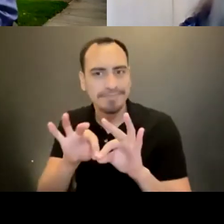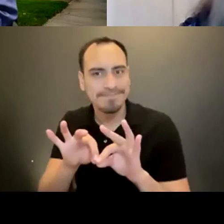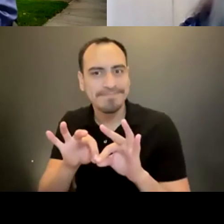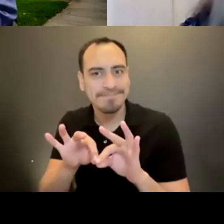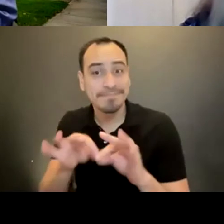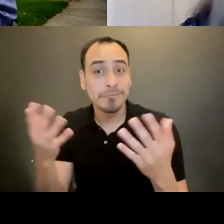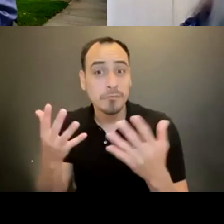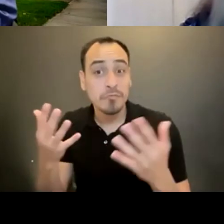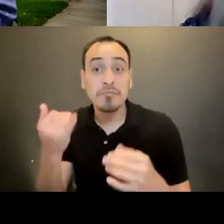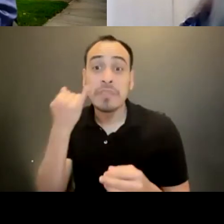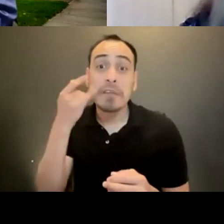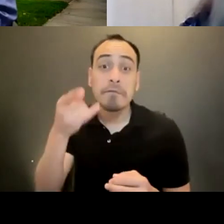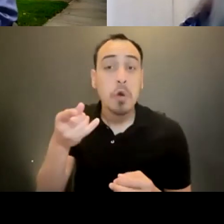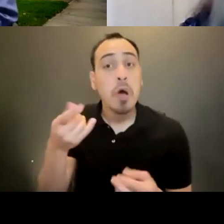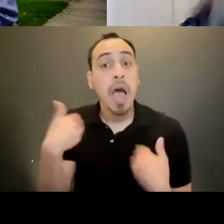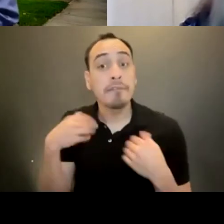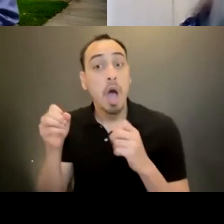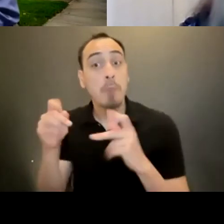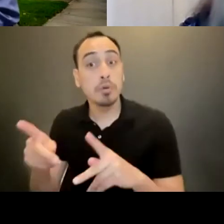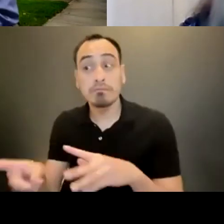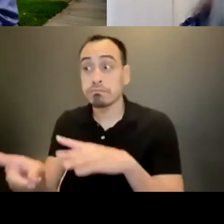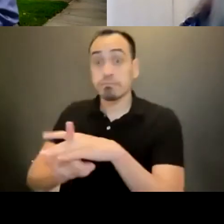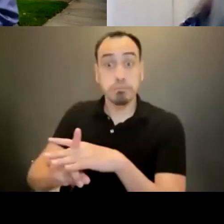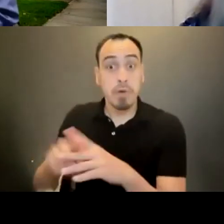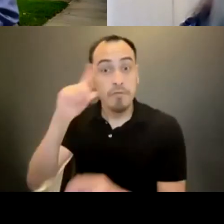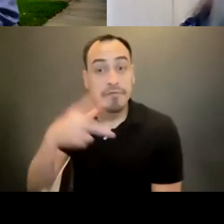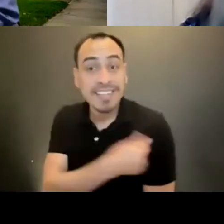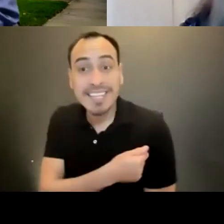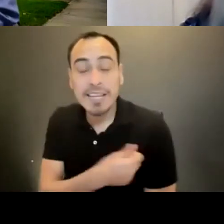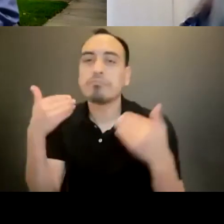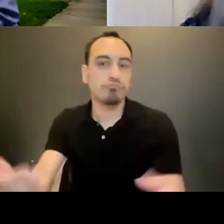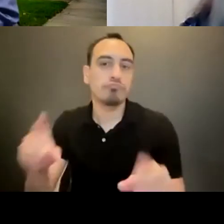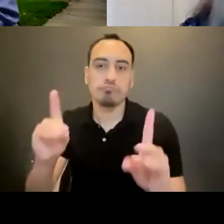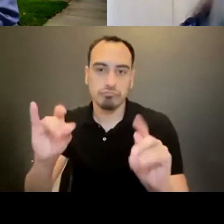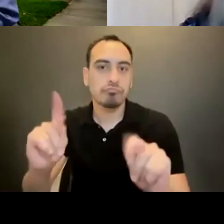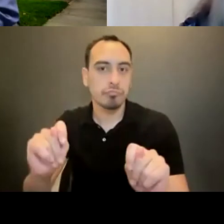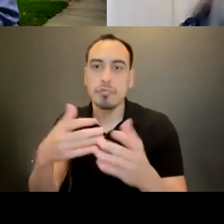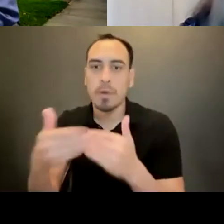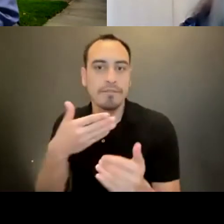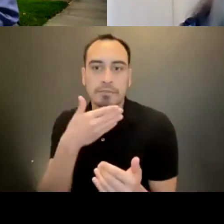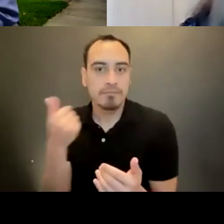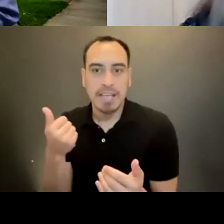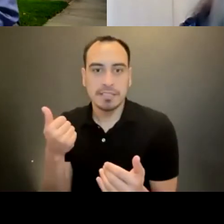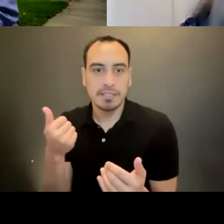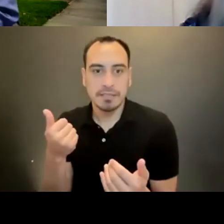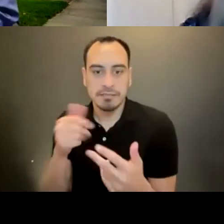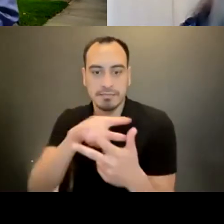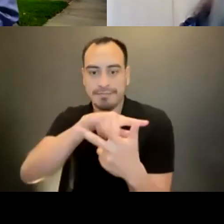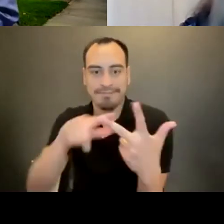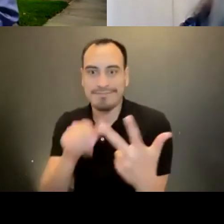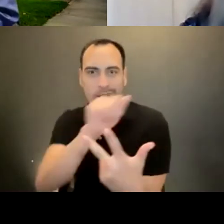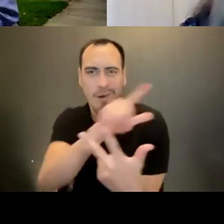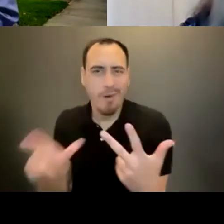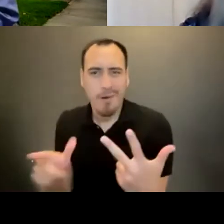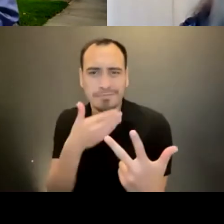get vaccinated, whichever one you get is the best one for you. So just make sure